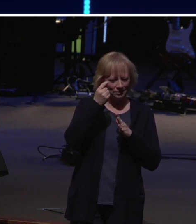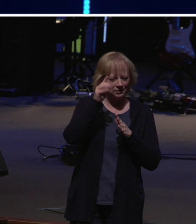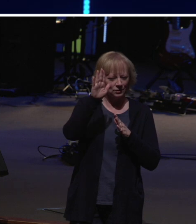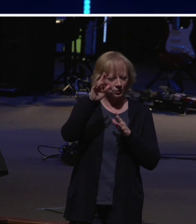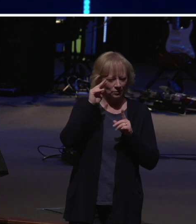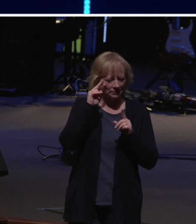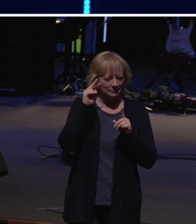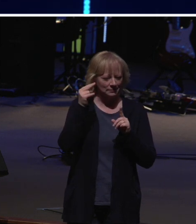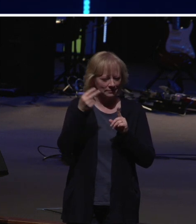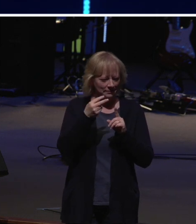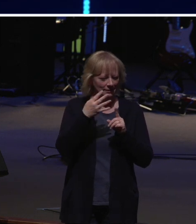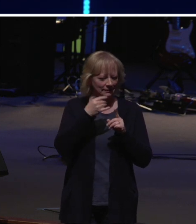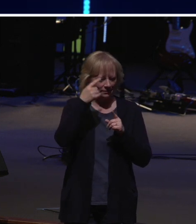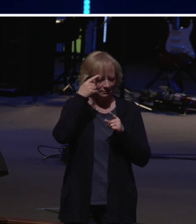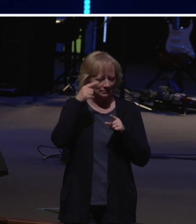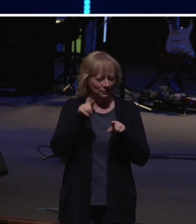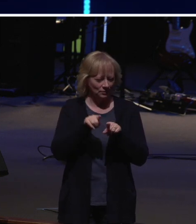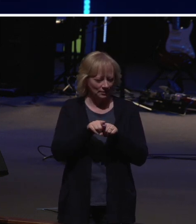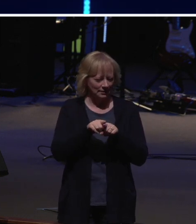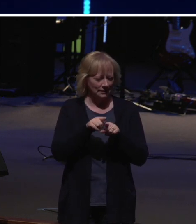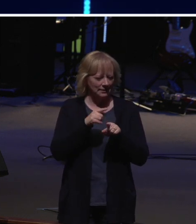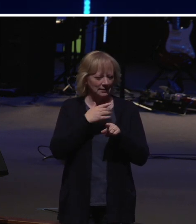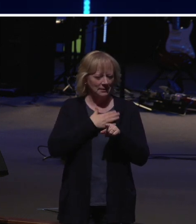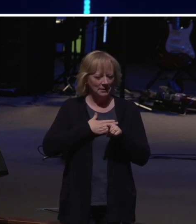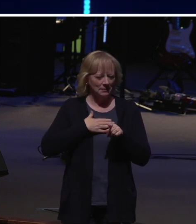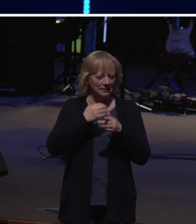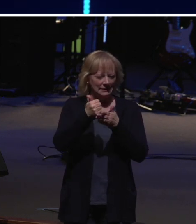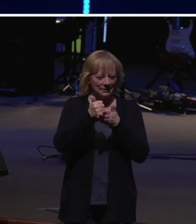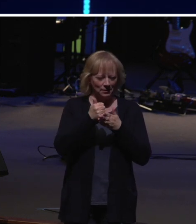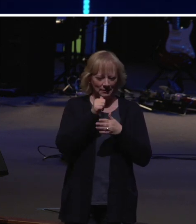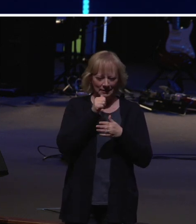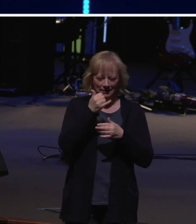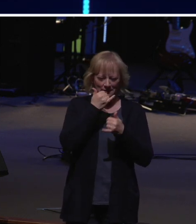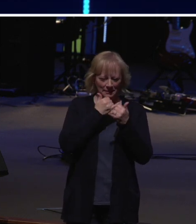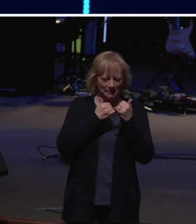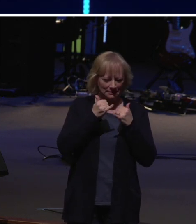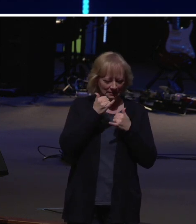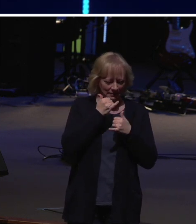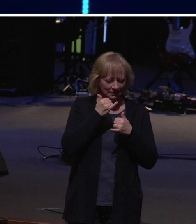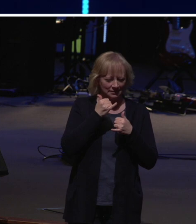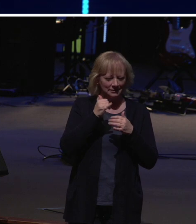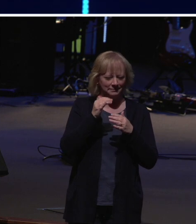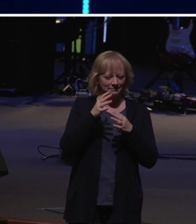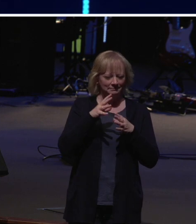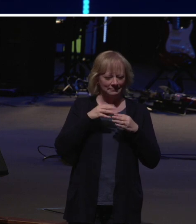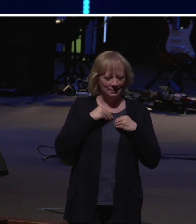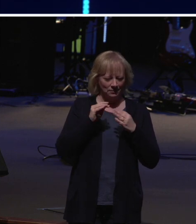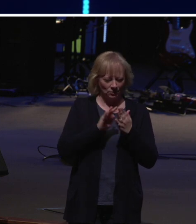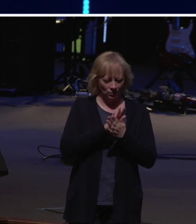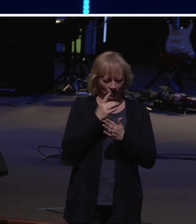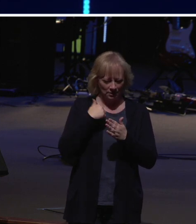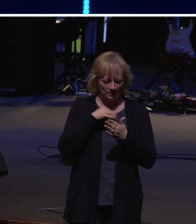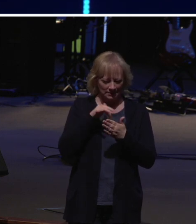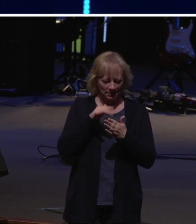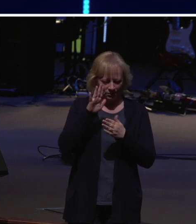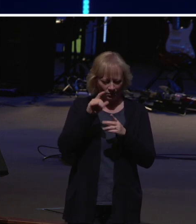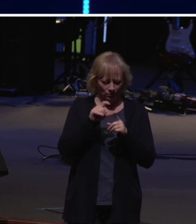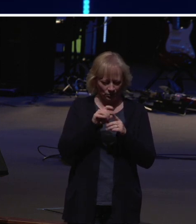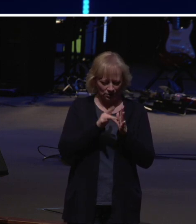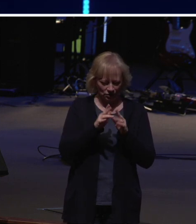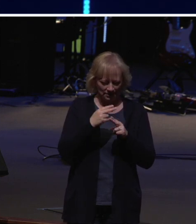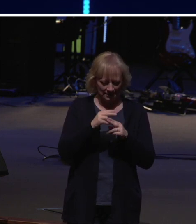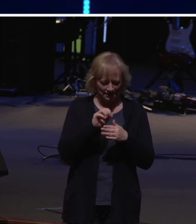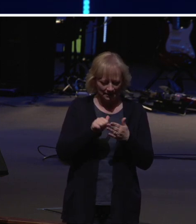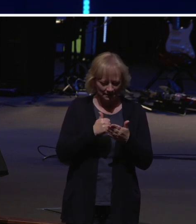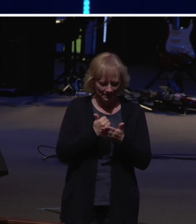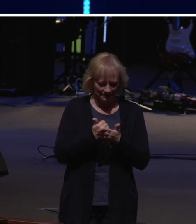now. I pray that you'd help me not to make any mistakes. Be glorified as we study your word, we ask. In Jesus' name, amen. Well,